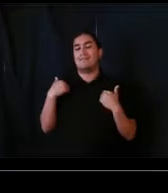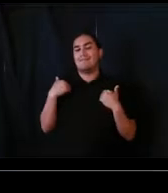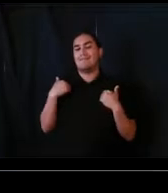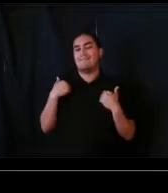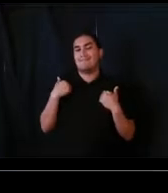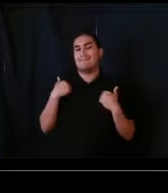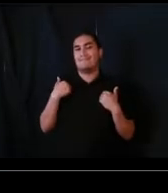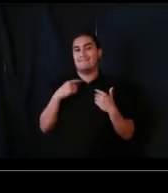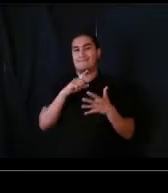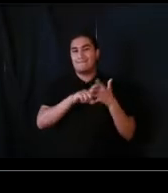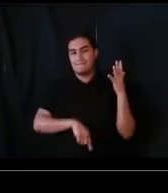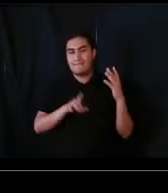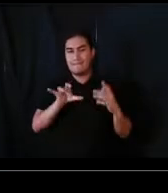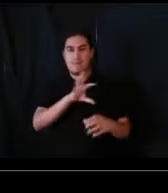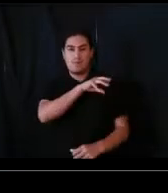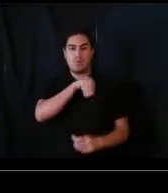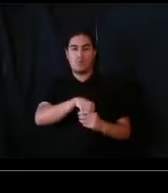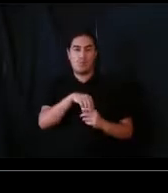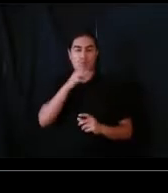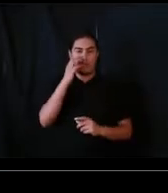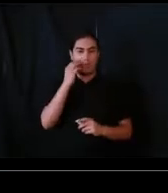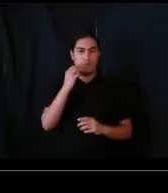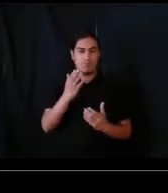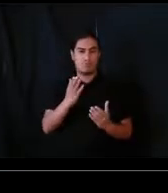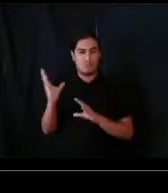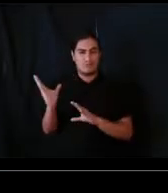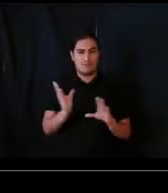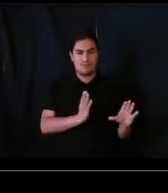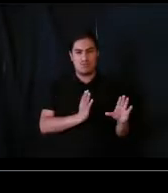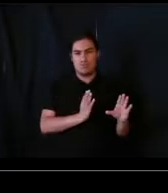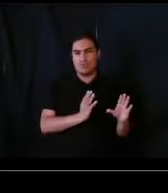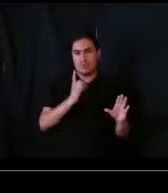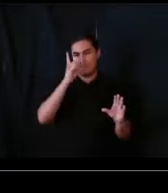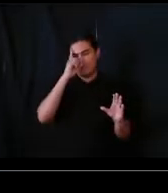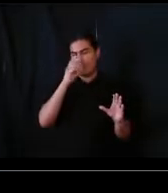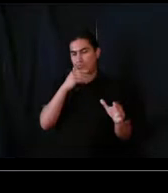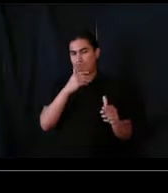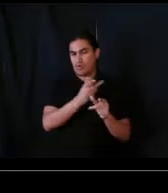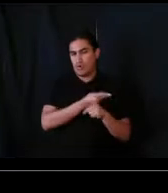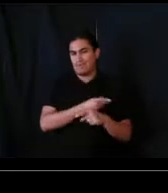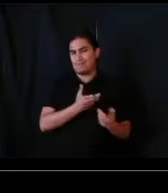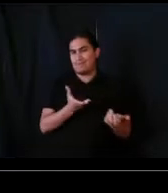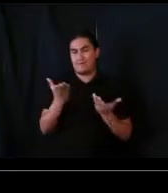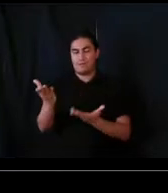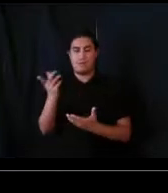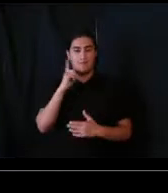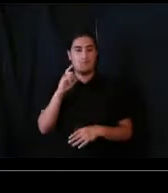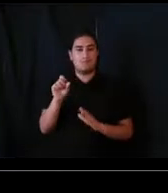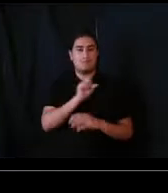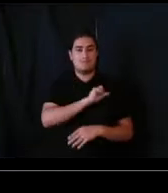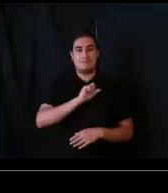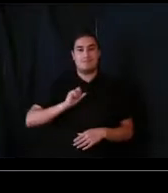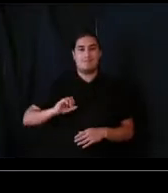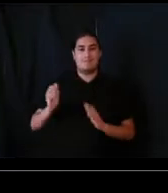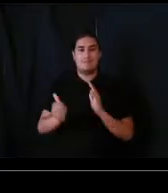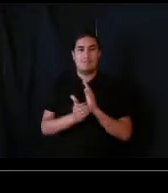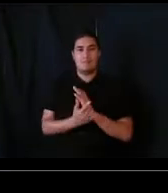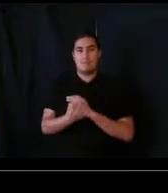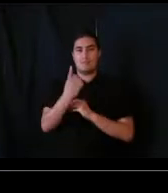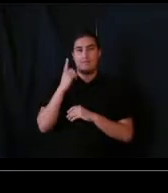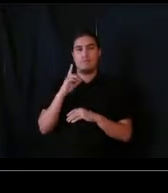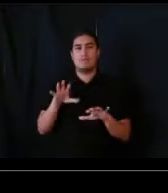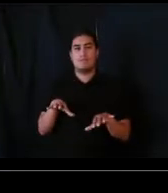stakeholder input and include commission procedures for programming and project delivery pursuant to senate bill 1 30 days before adoption the commission is